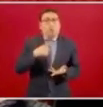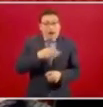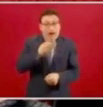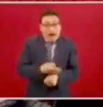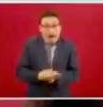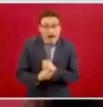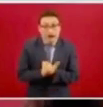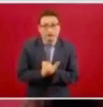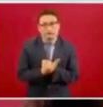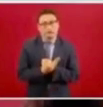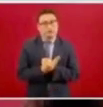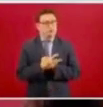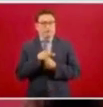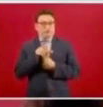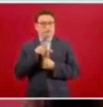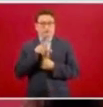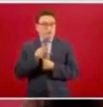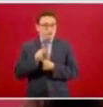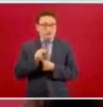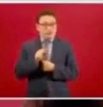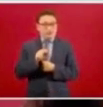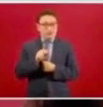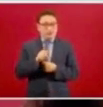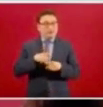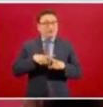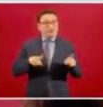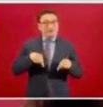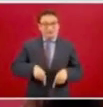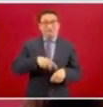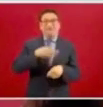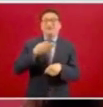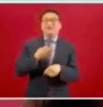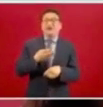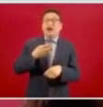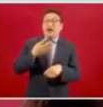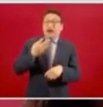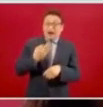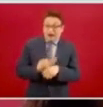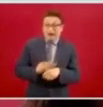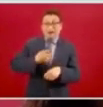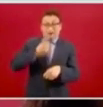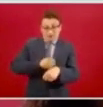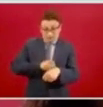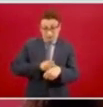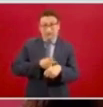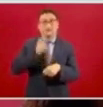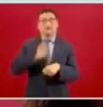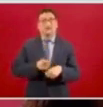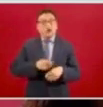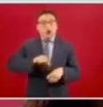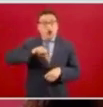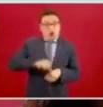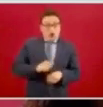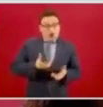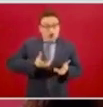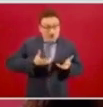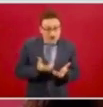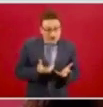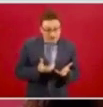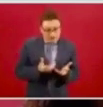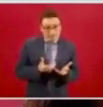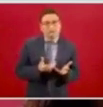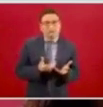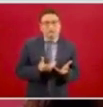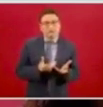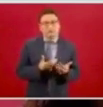are actually in phase 3. So we're doing something today. Sometimes we do things today to